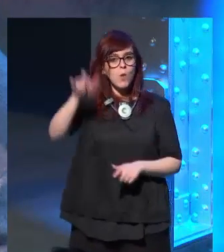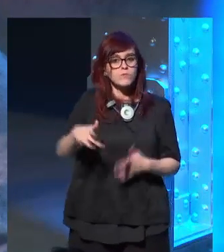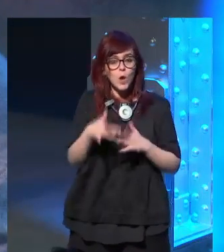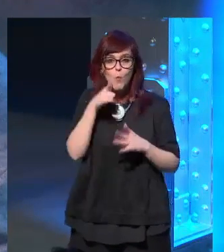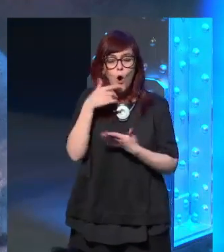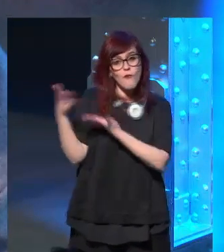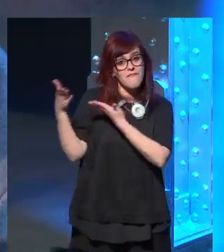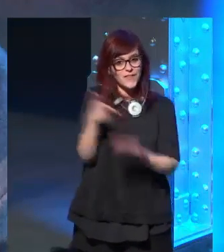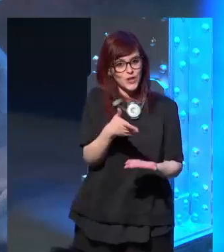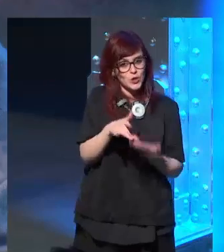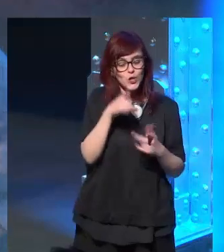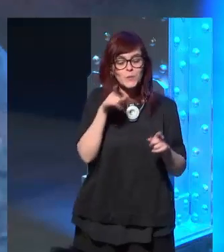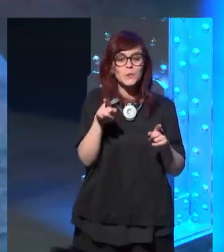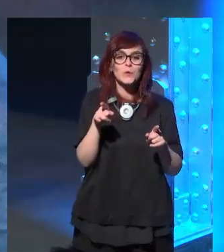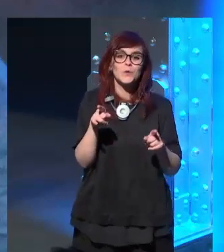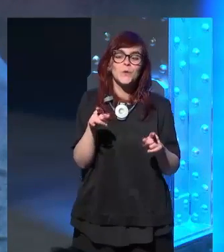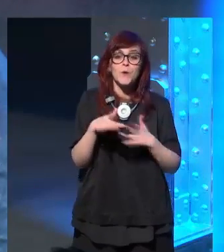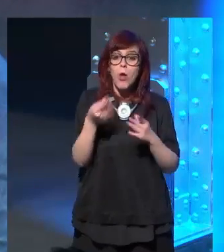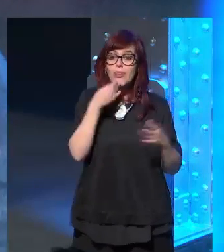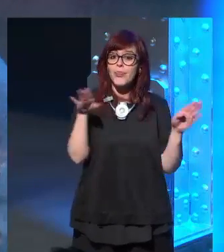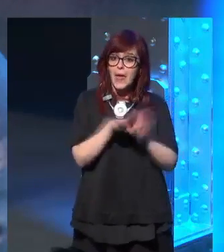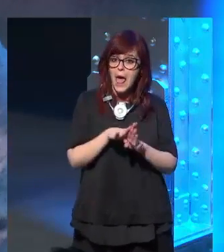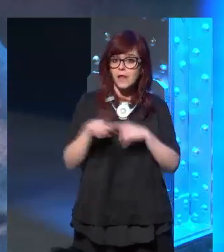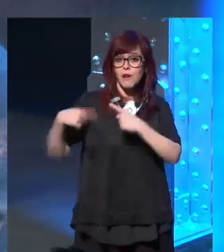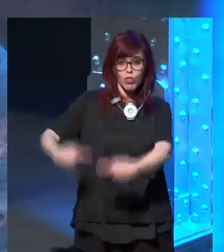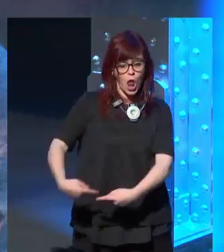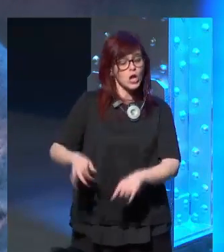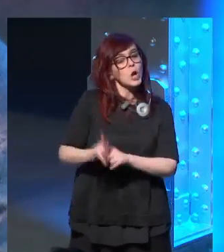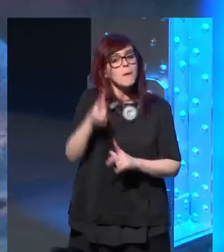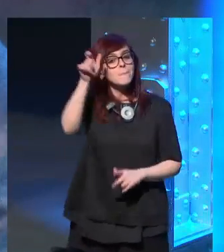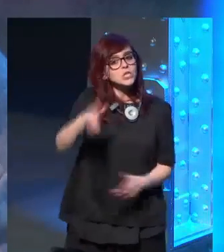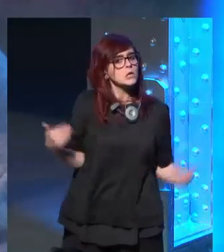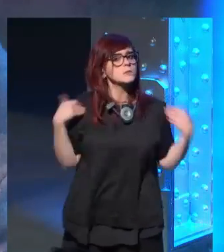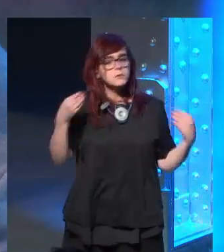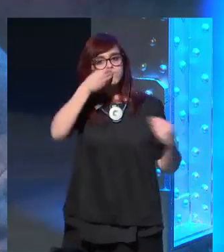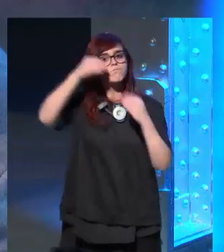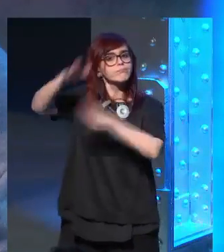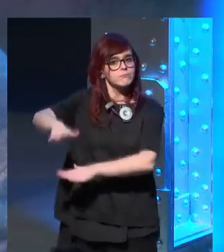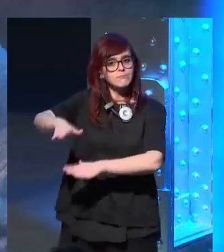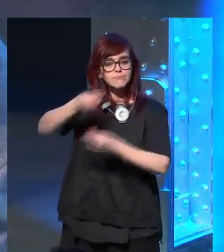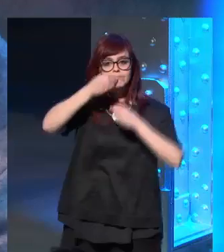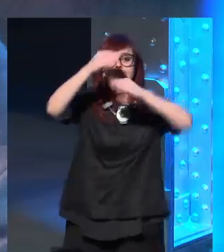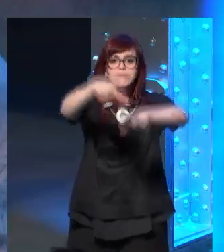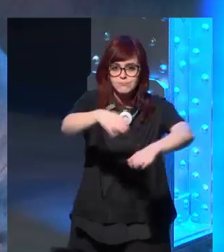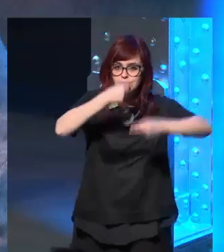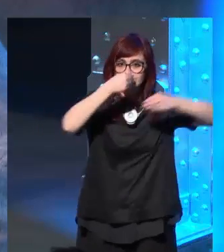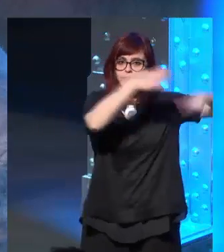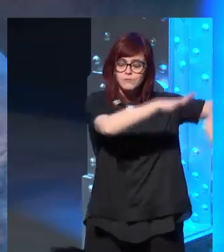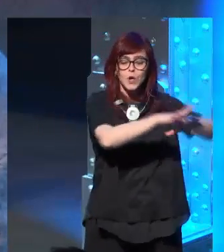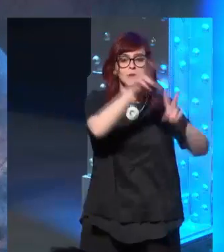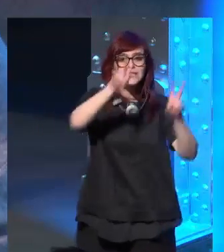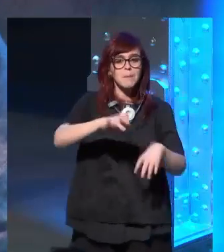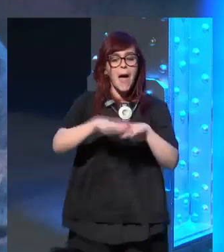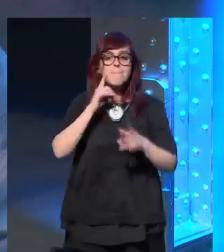like a traditional supper party where he or she is in charge of everything, then we decide on a theme. We've done Mexican food,